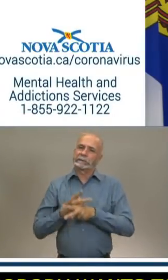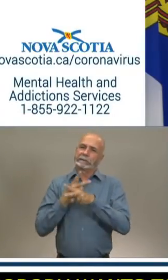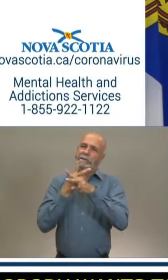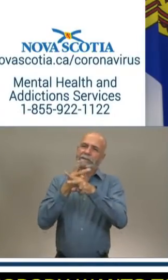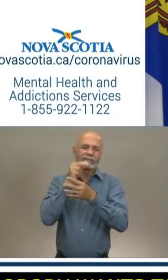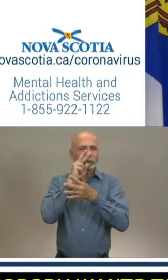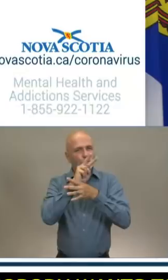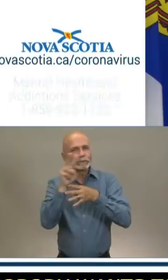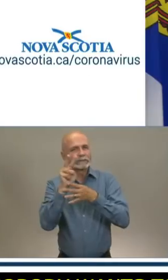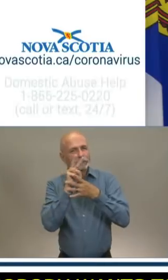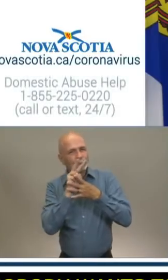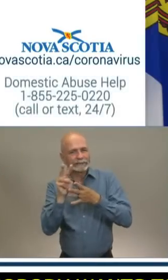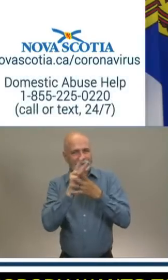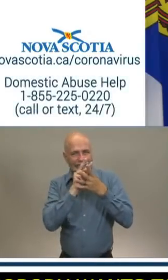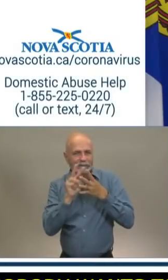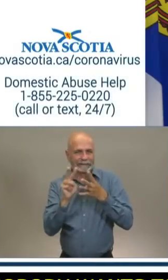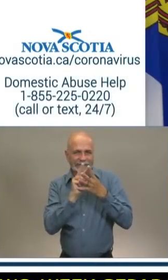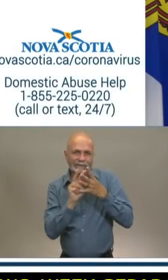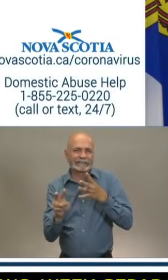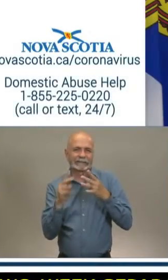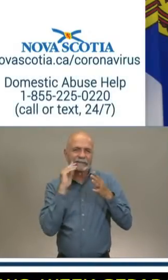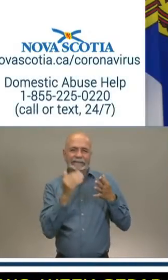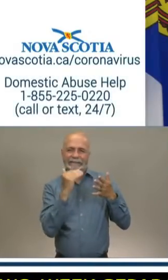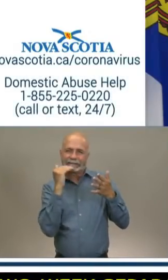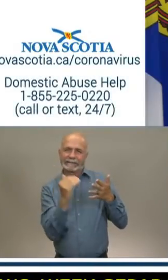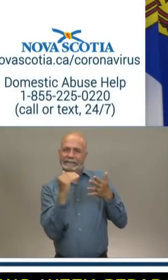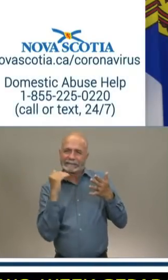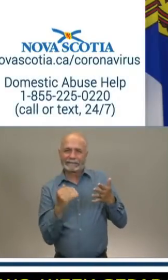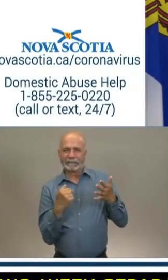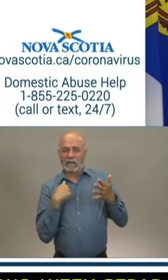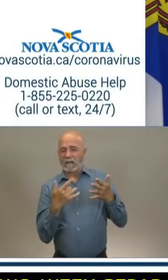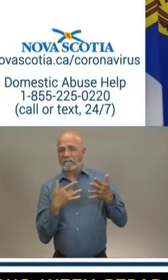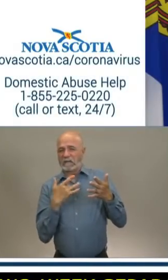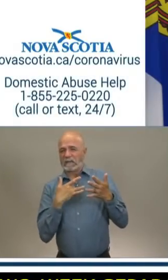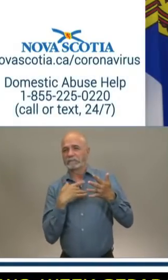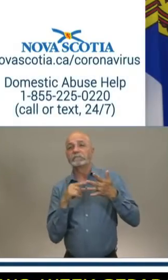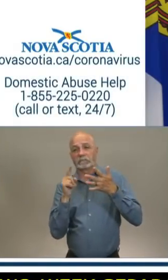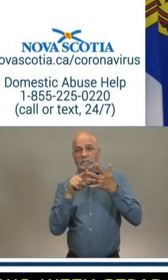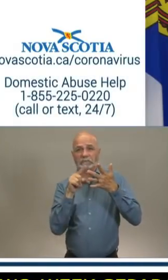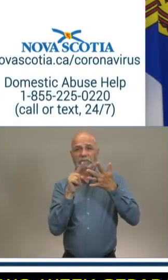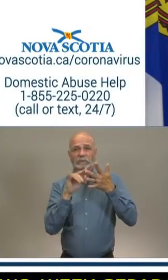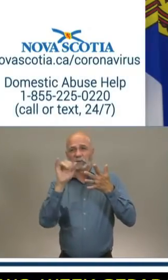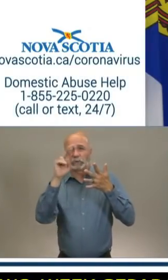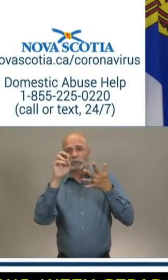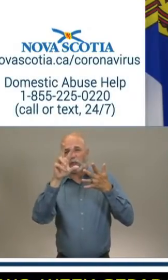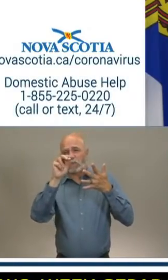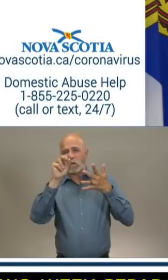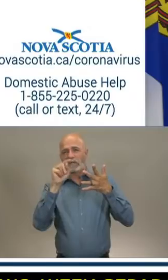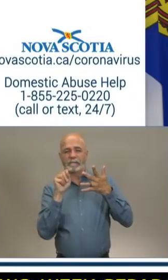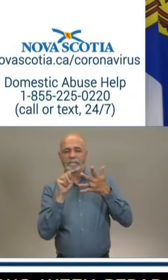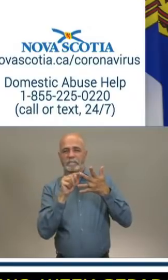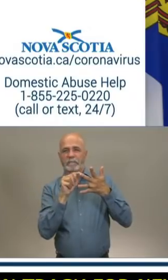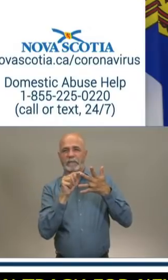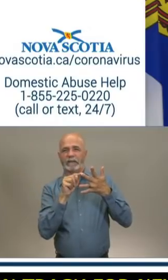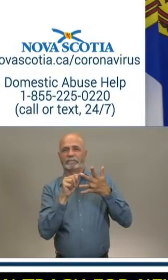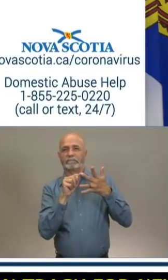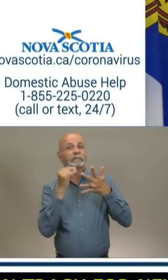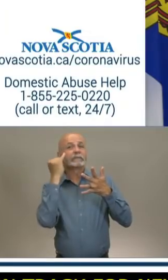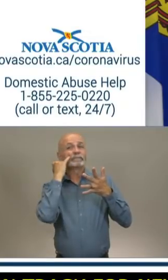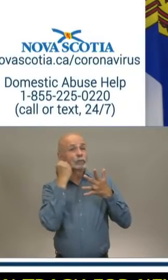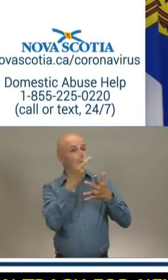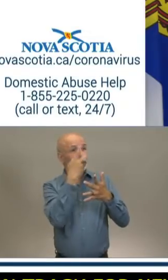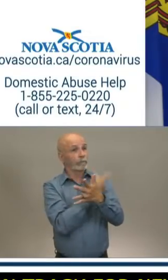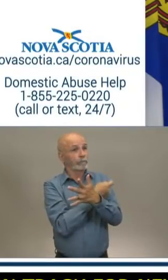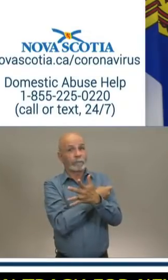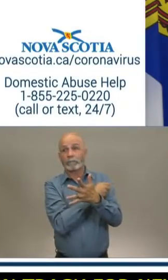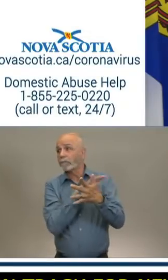we seem to be on track for next phase starting June 30th. Second doses, it's really important for Nova Scotians to get